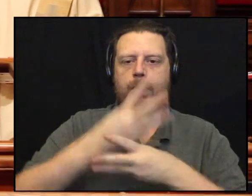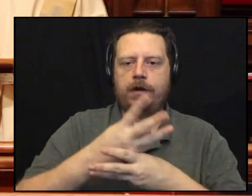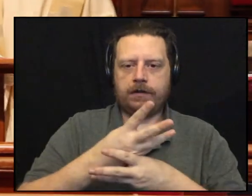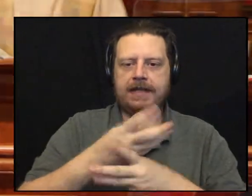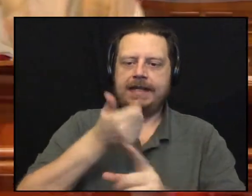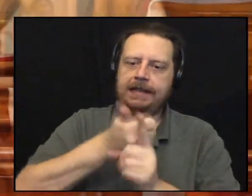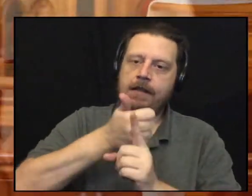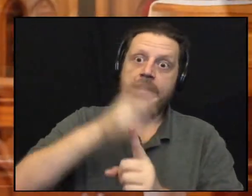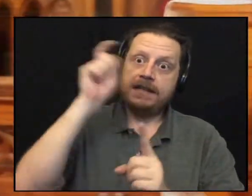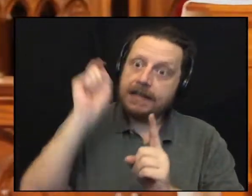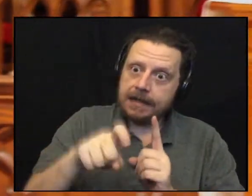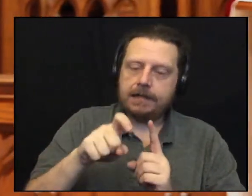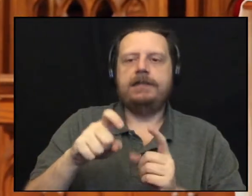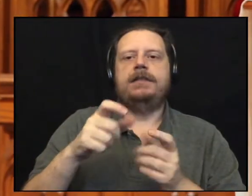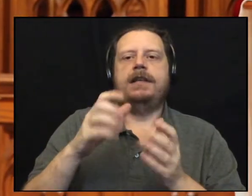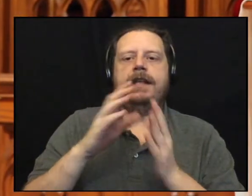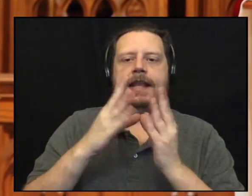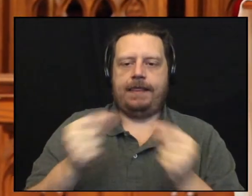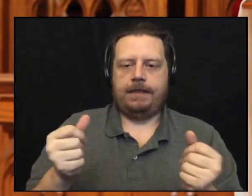in need of healing.